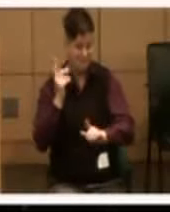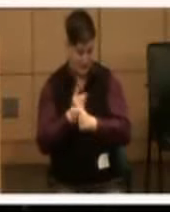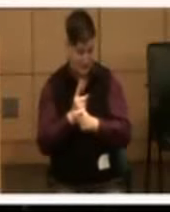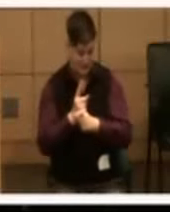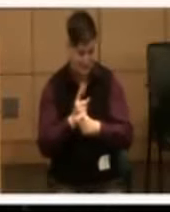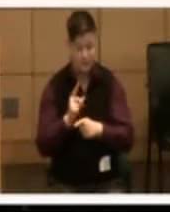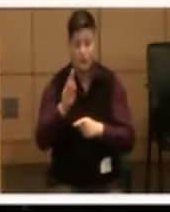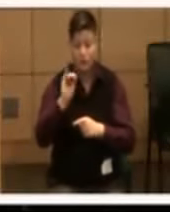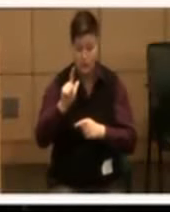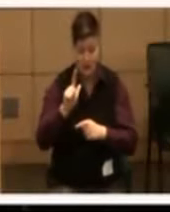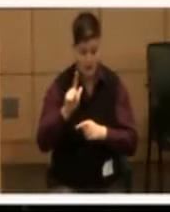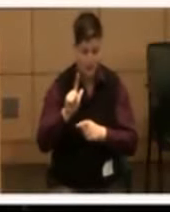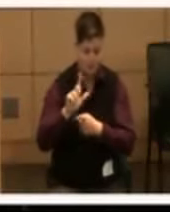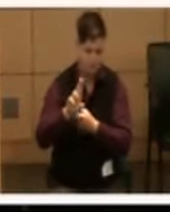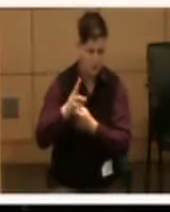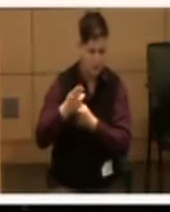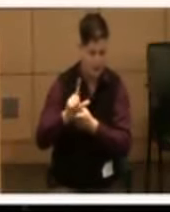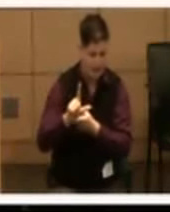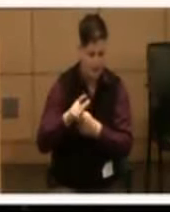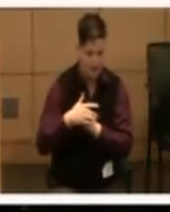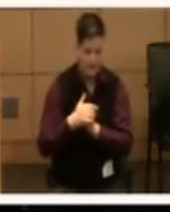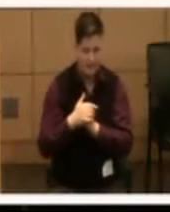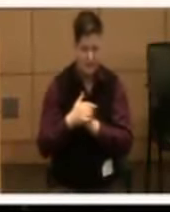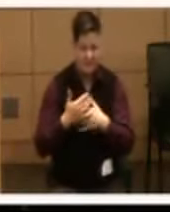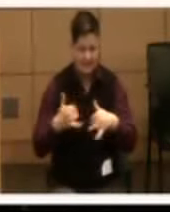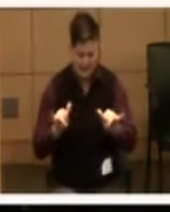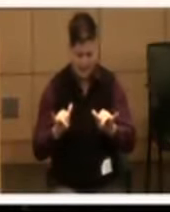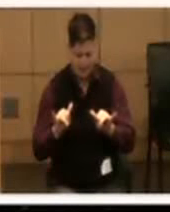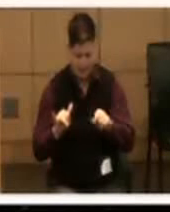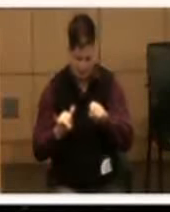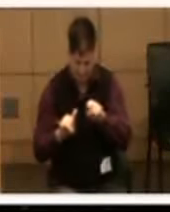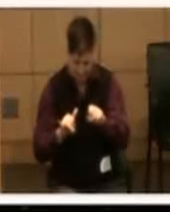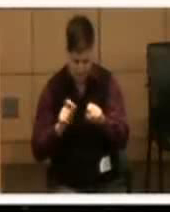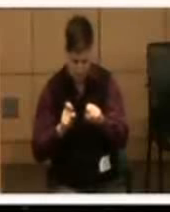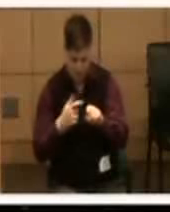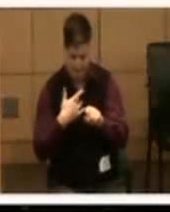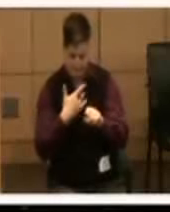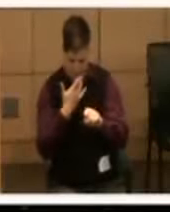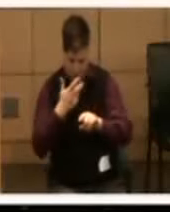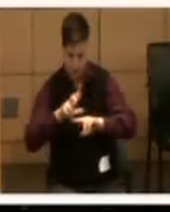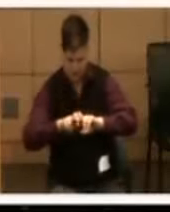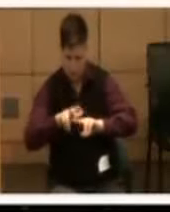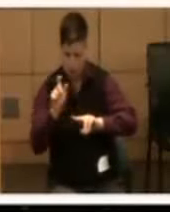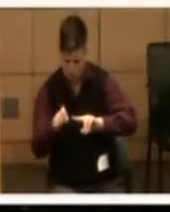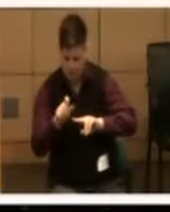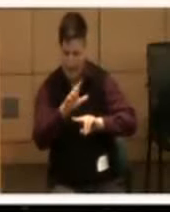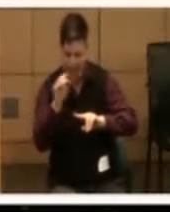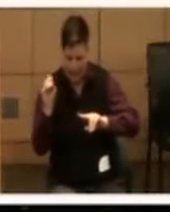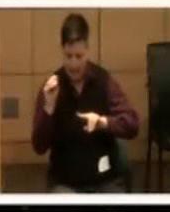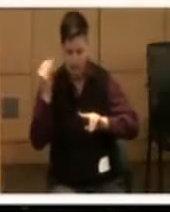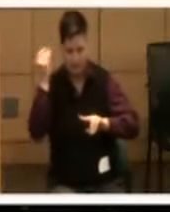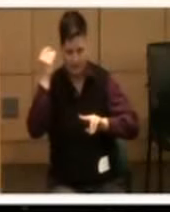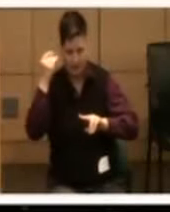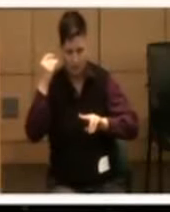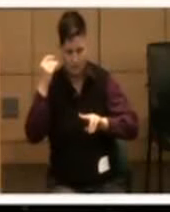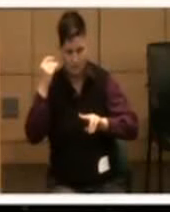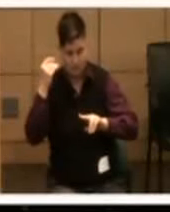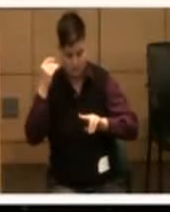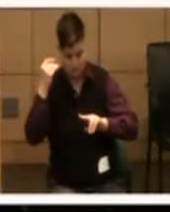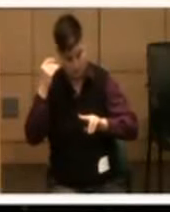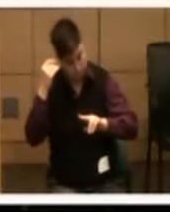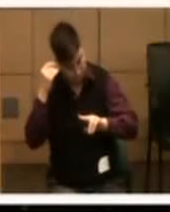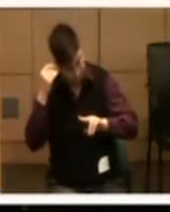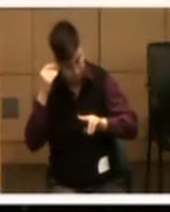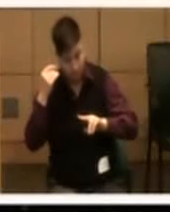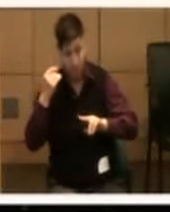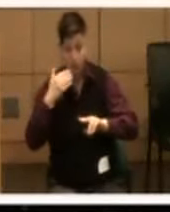loss, they have it. Yes. They should be preferentially seated. And preferential seating means with good